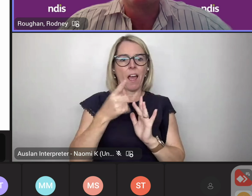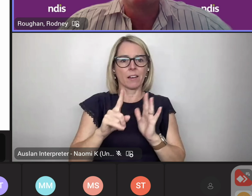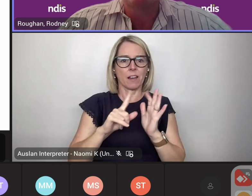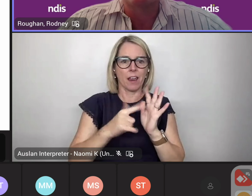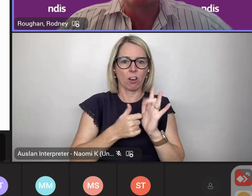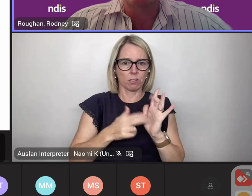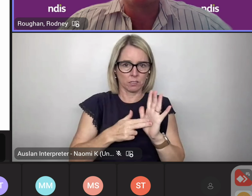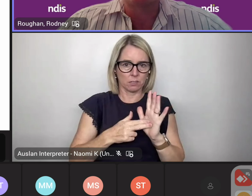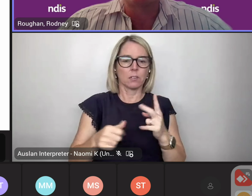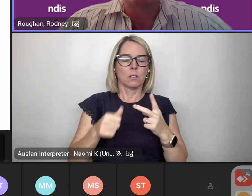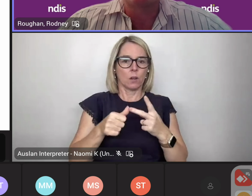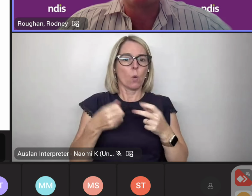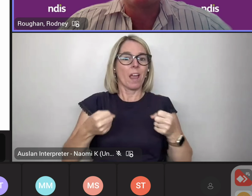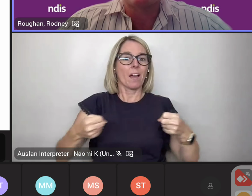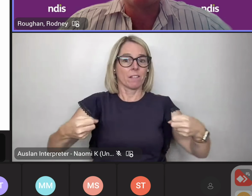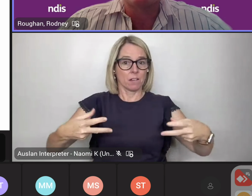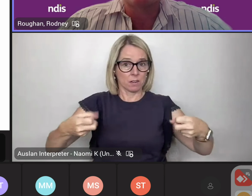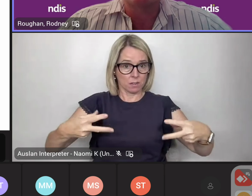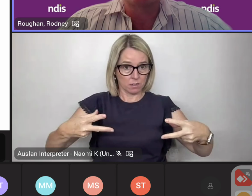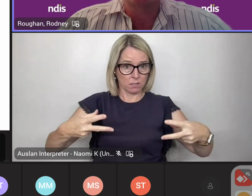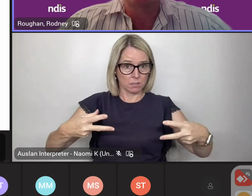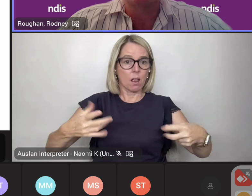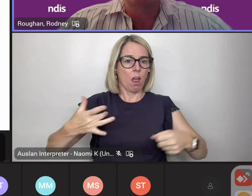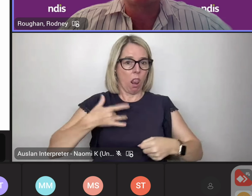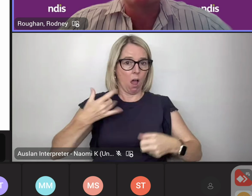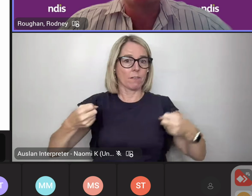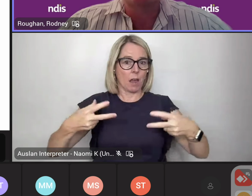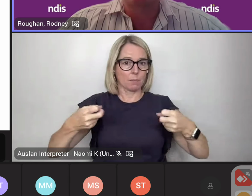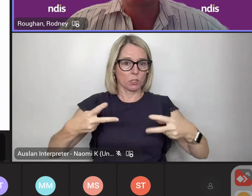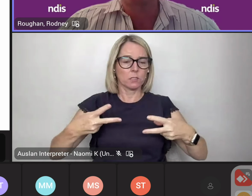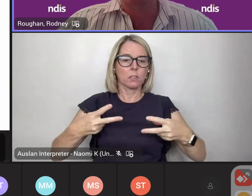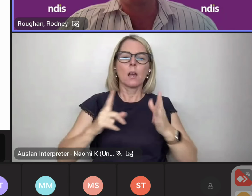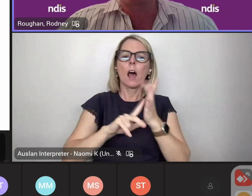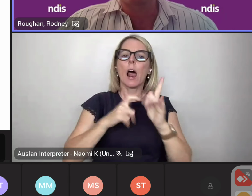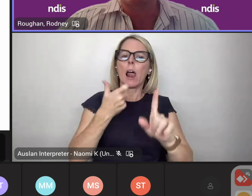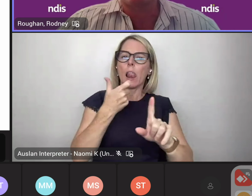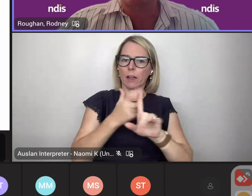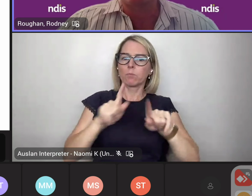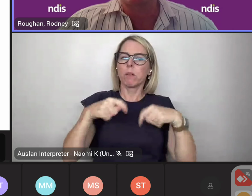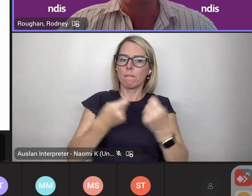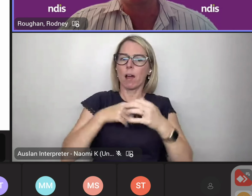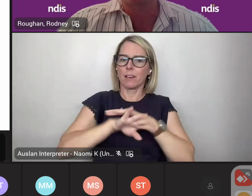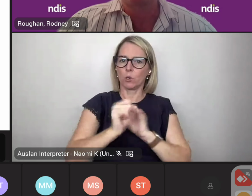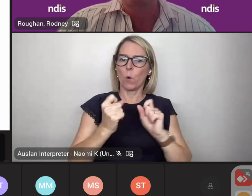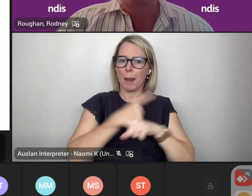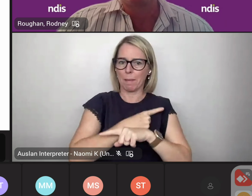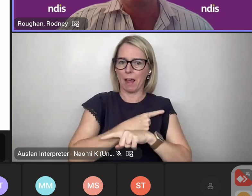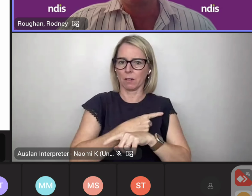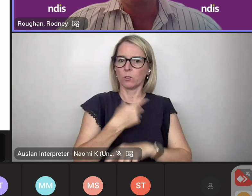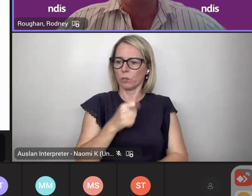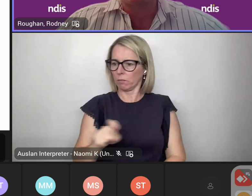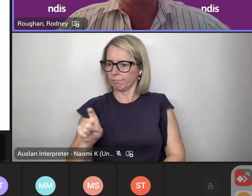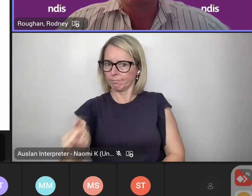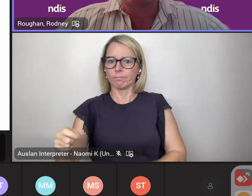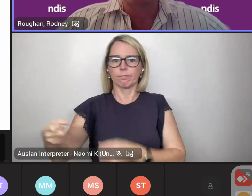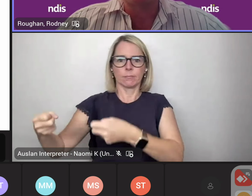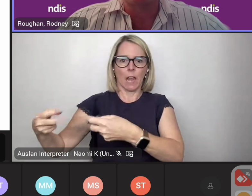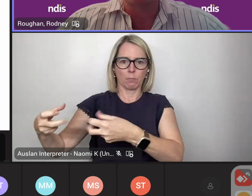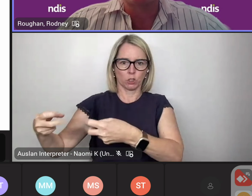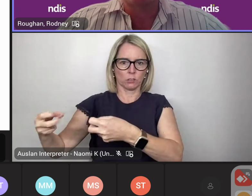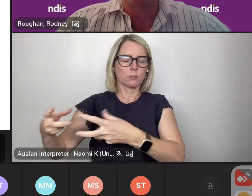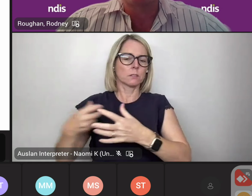available. The link for this is included in the email that was sent to you prior to this session, and